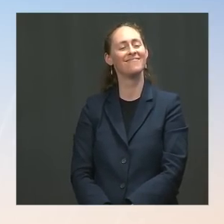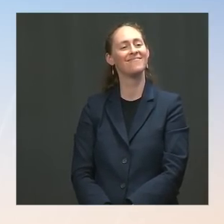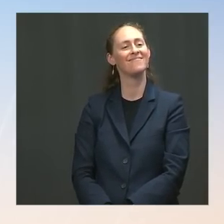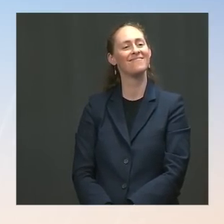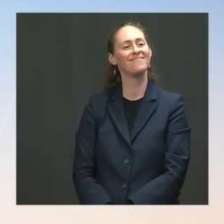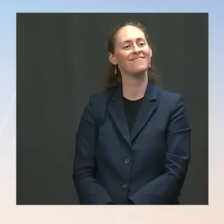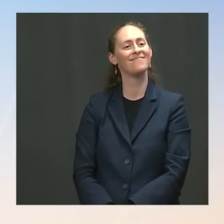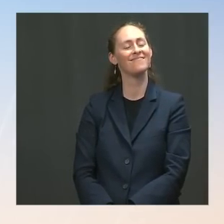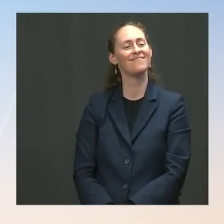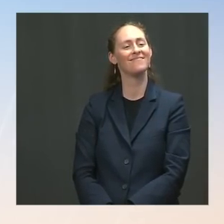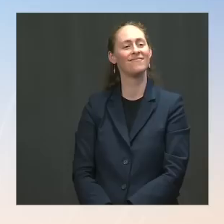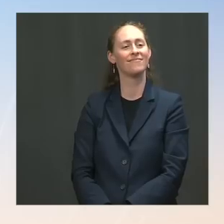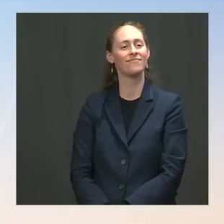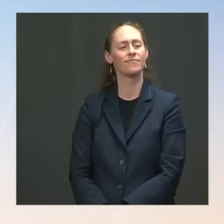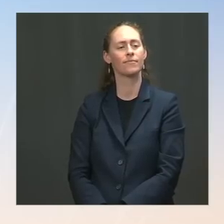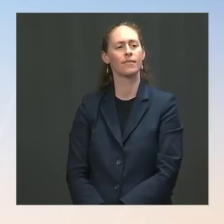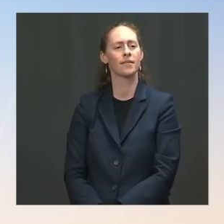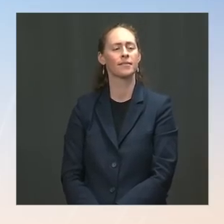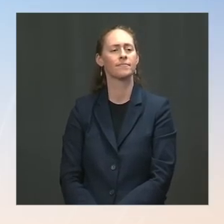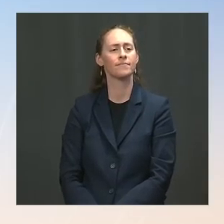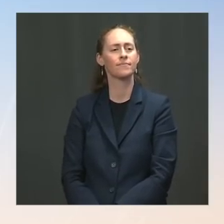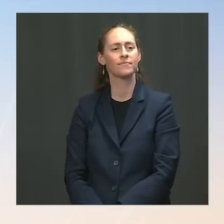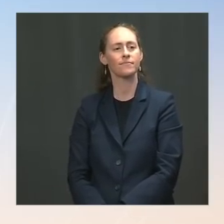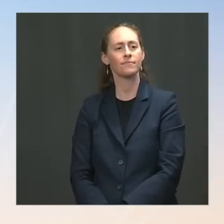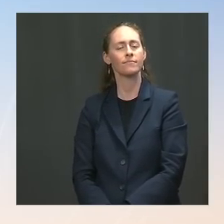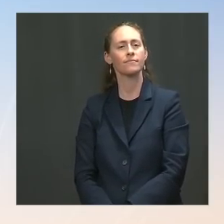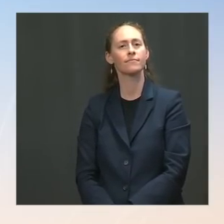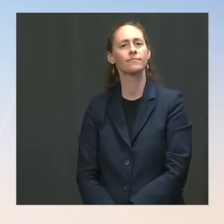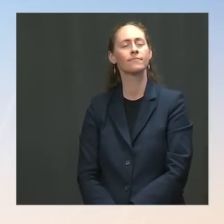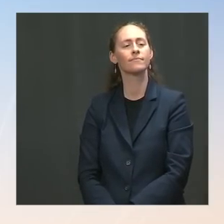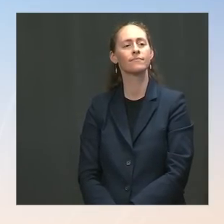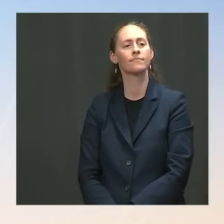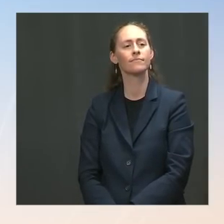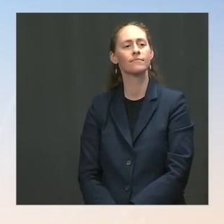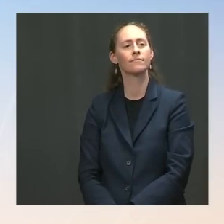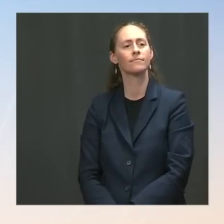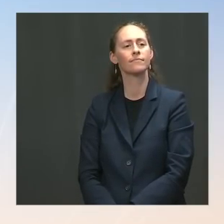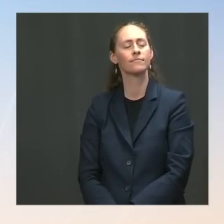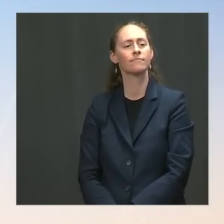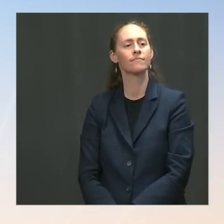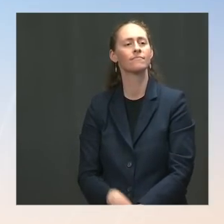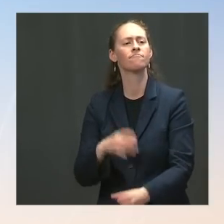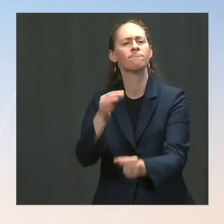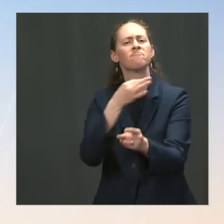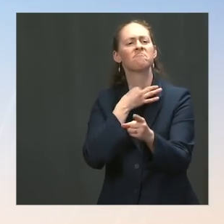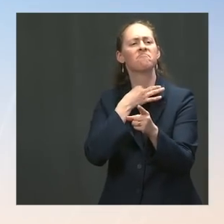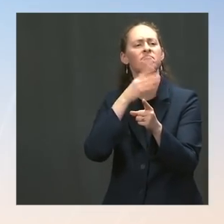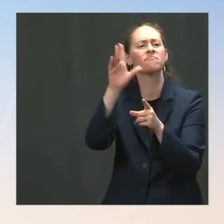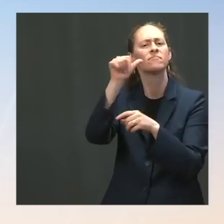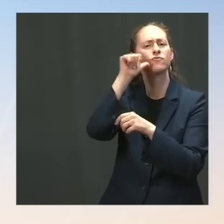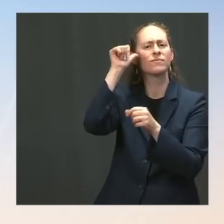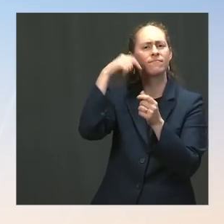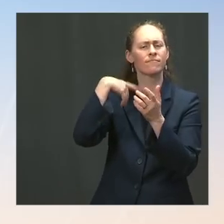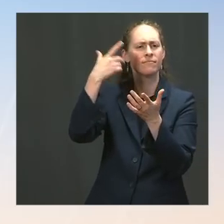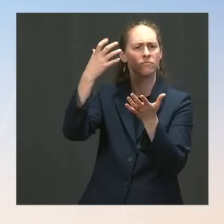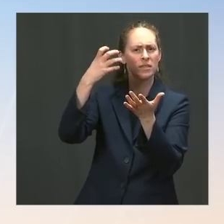to yesterday, which the importance of continuing to work with New York as the situation with Governor Cuomo is playing